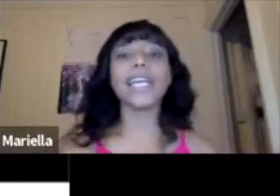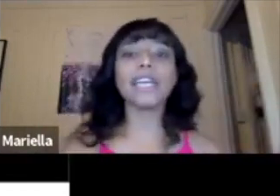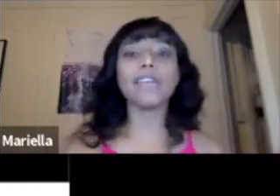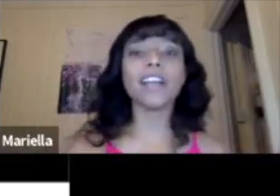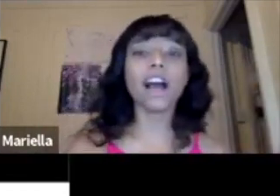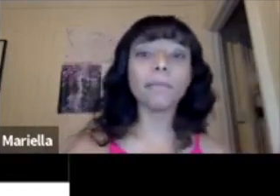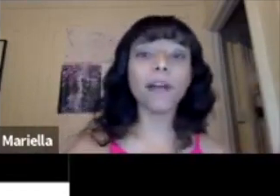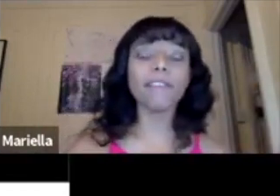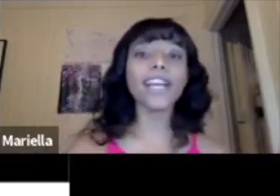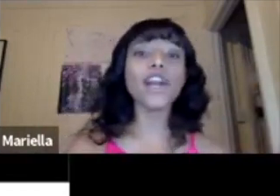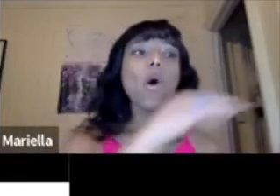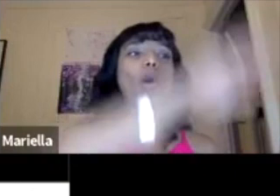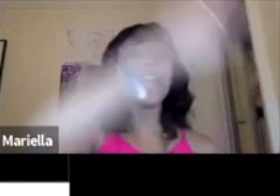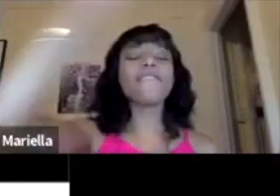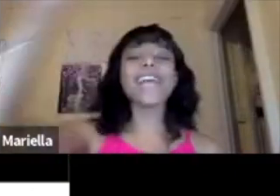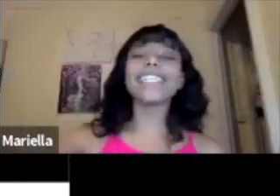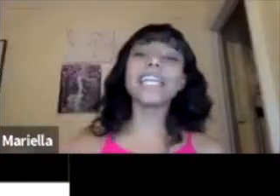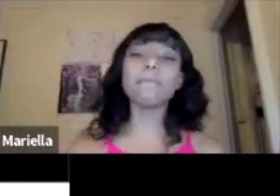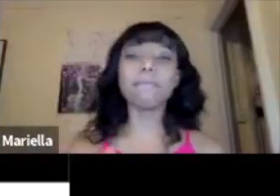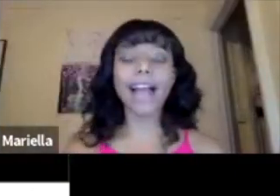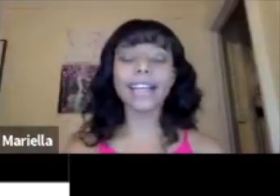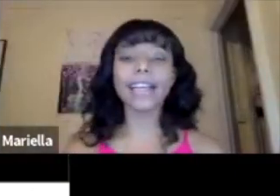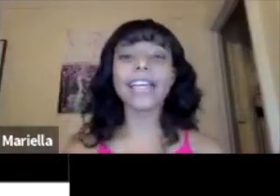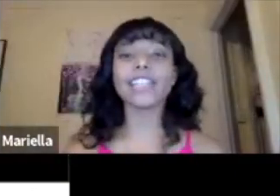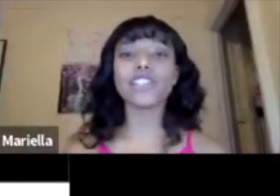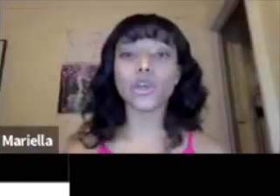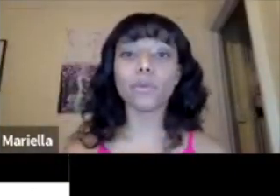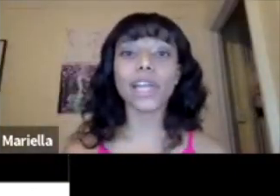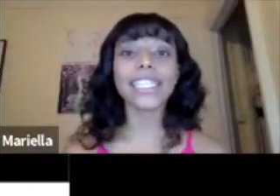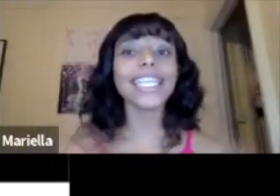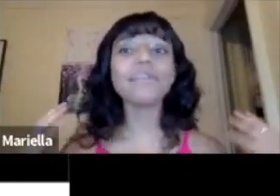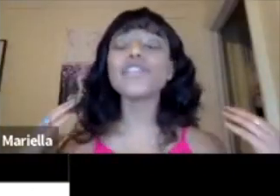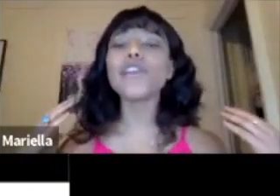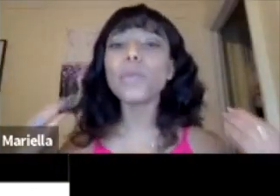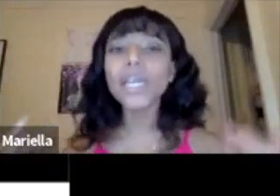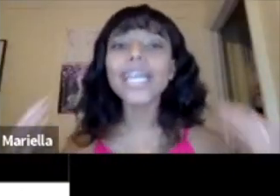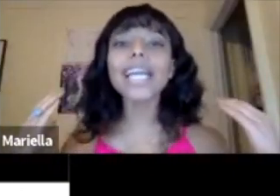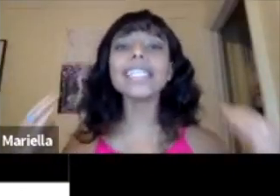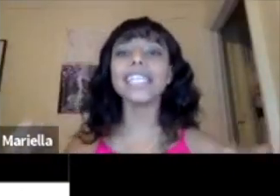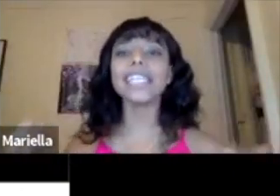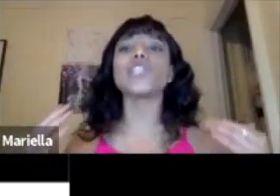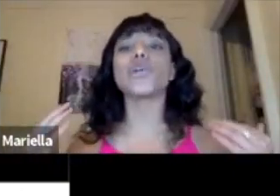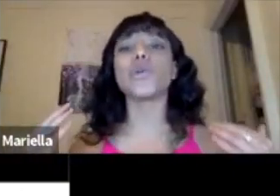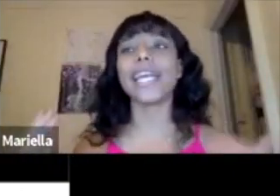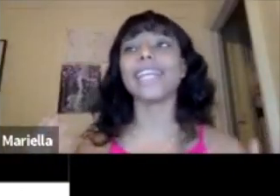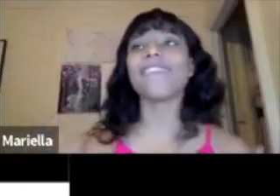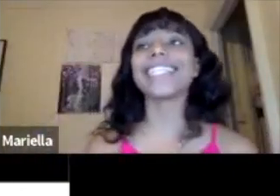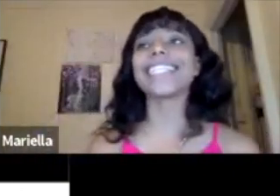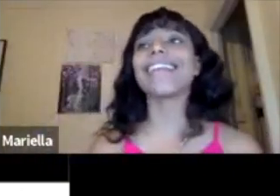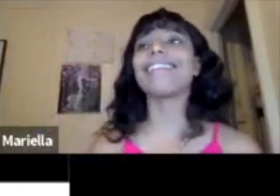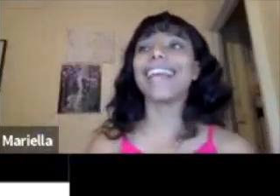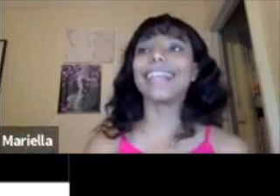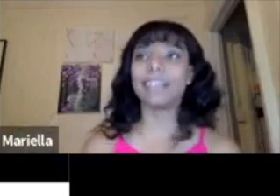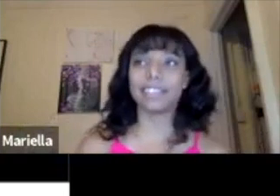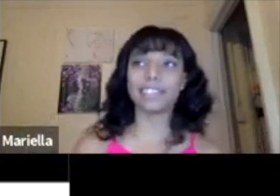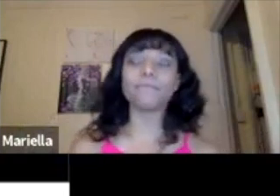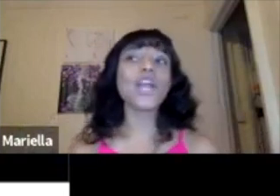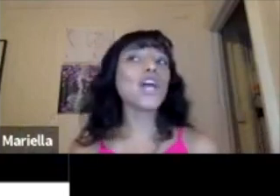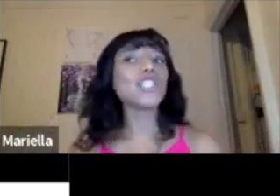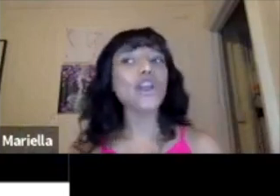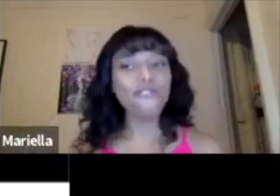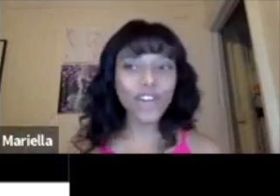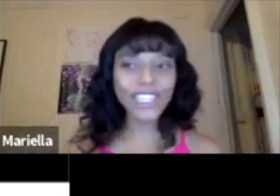to a hearing nonprofit, or investing it back into private hearing so that we can continue to create events like